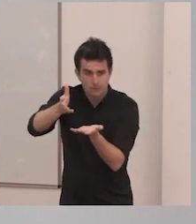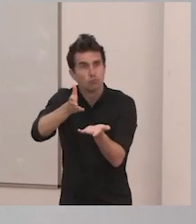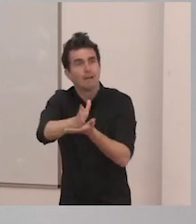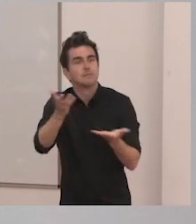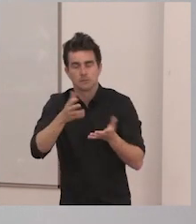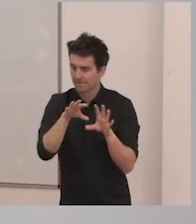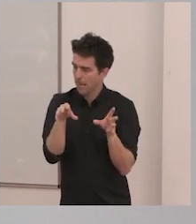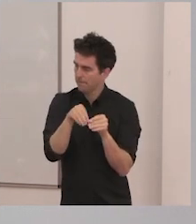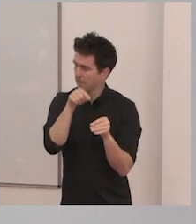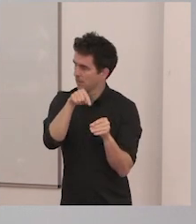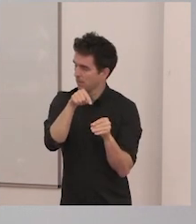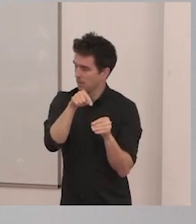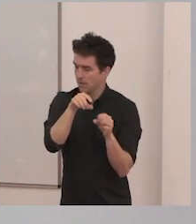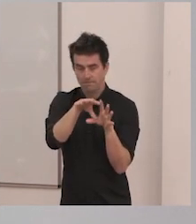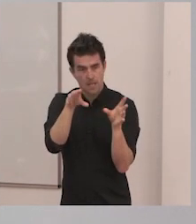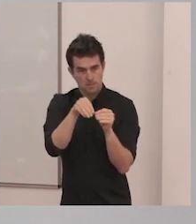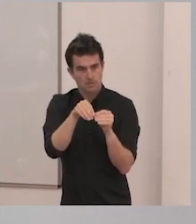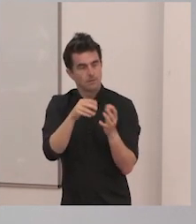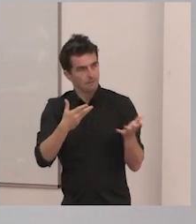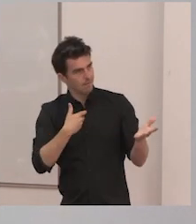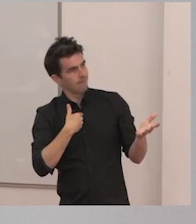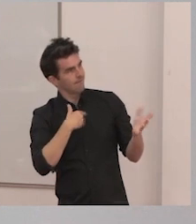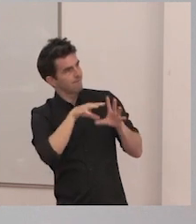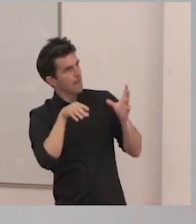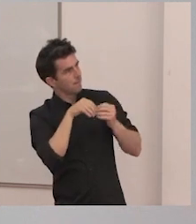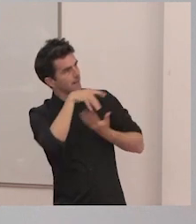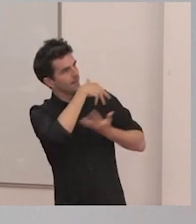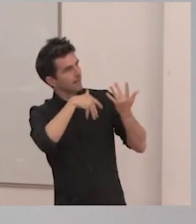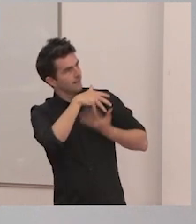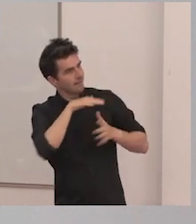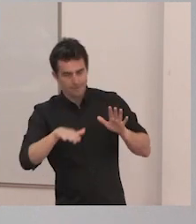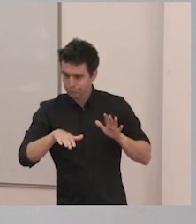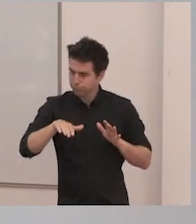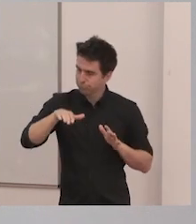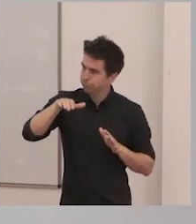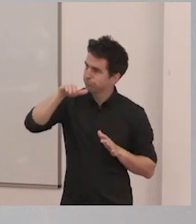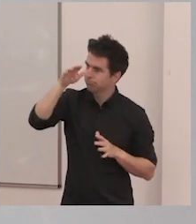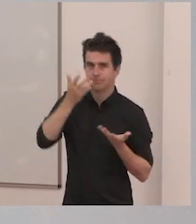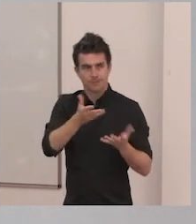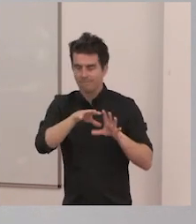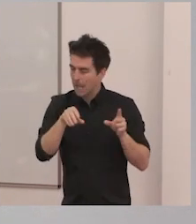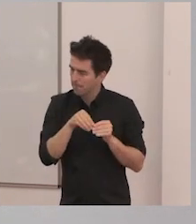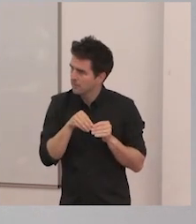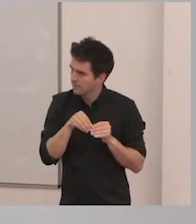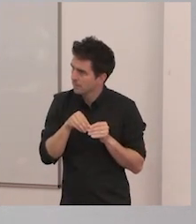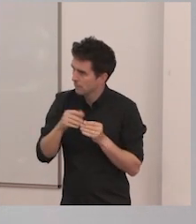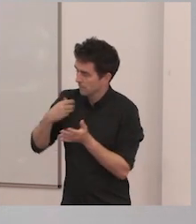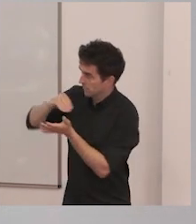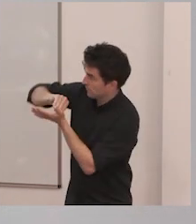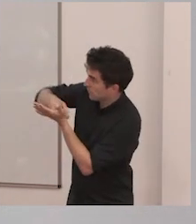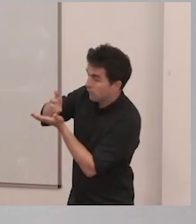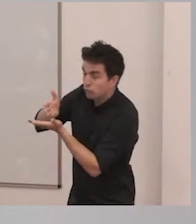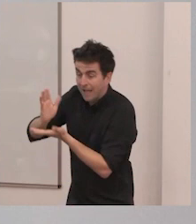The Convention on the Rights of the Child affirms that everyone, including children, have the right to autonomy